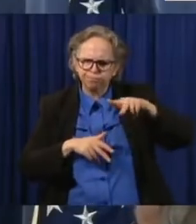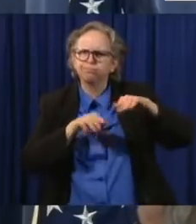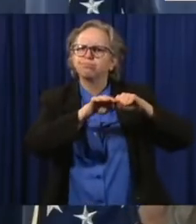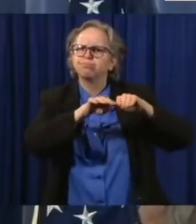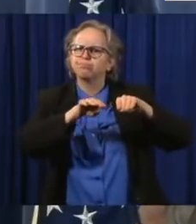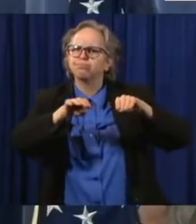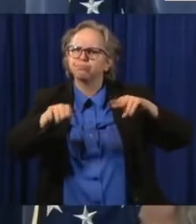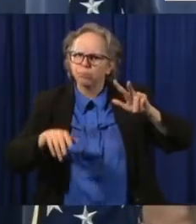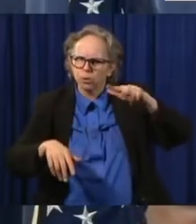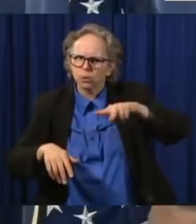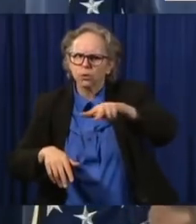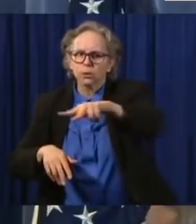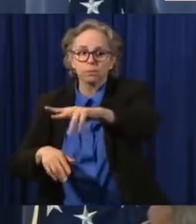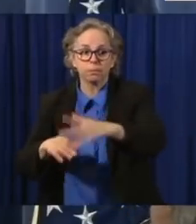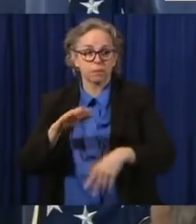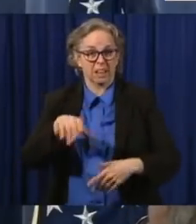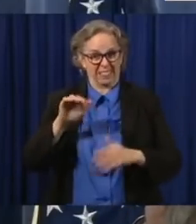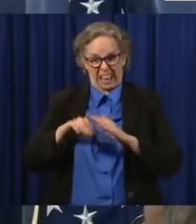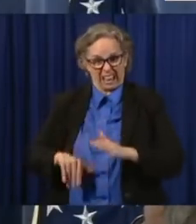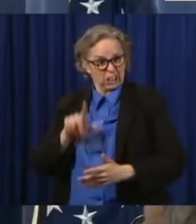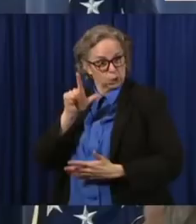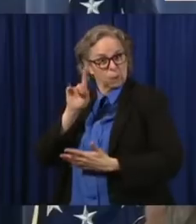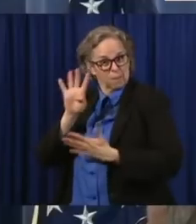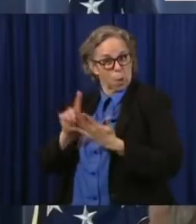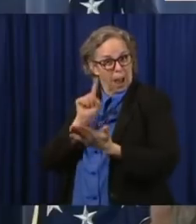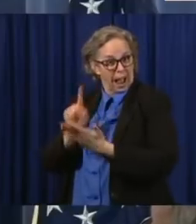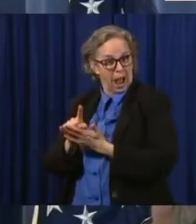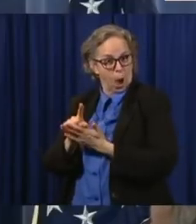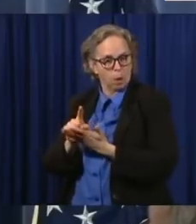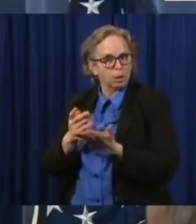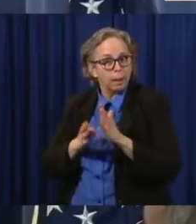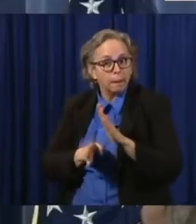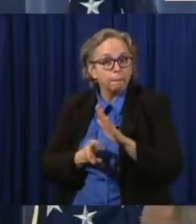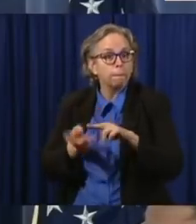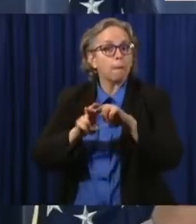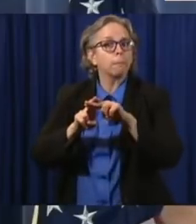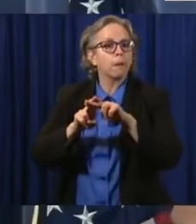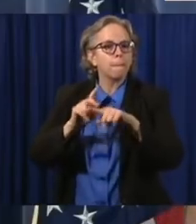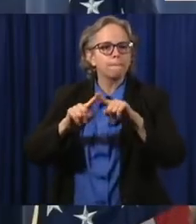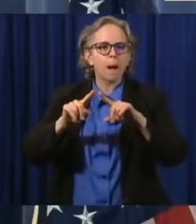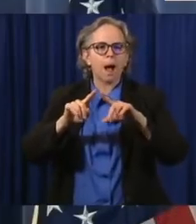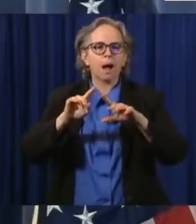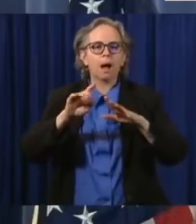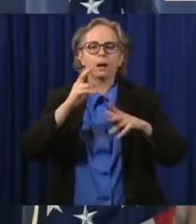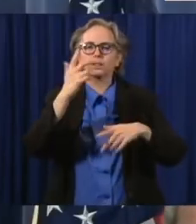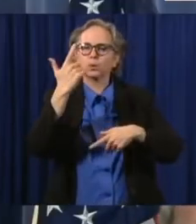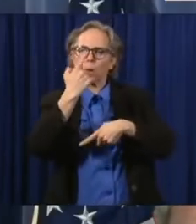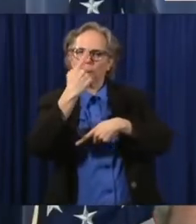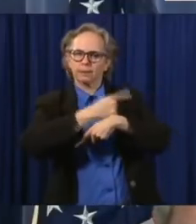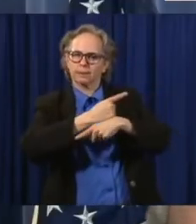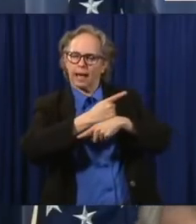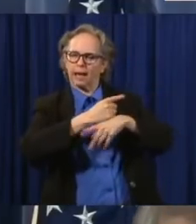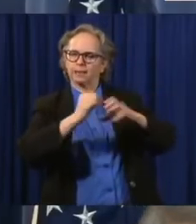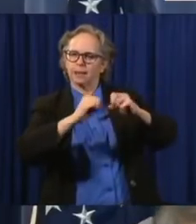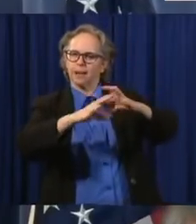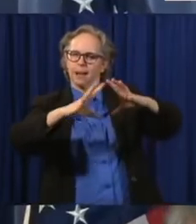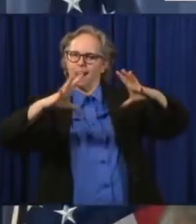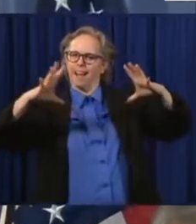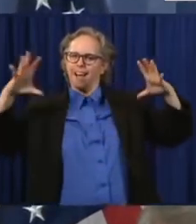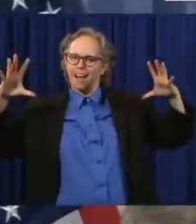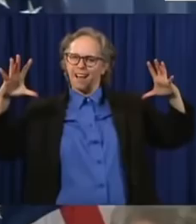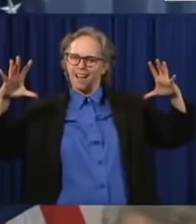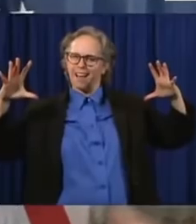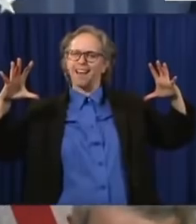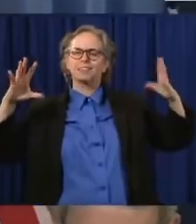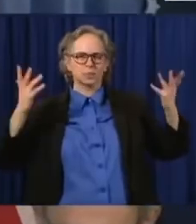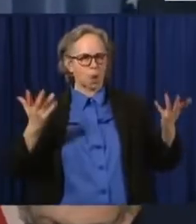Last 24 hours, 498 cases. 21-day reported case average 580. So these are numbers